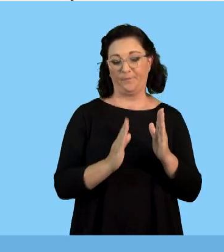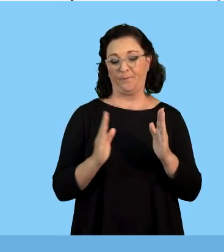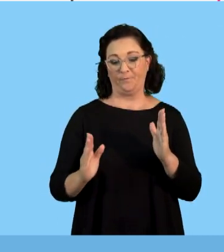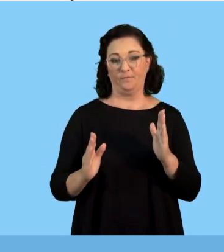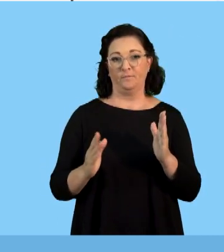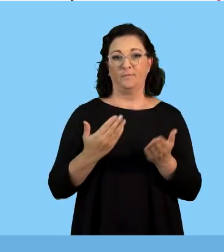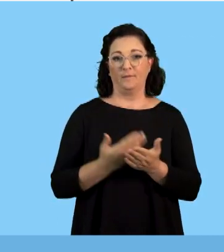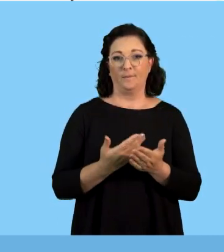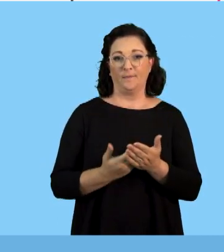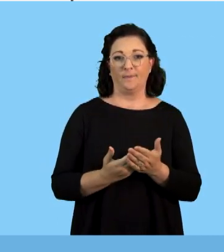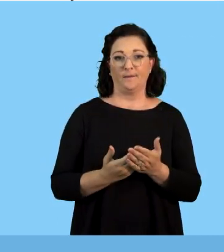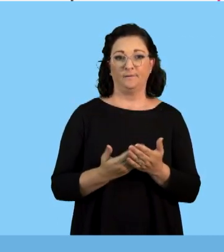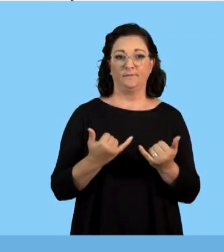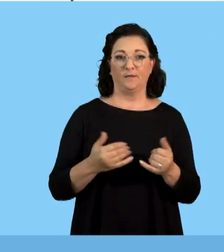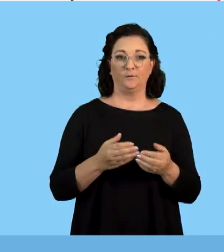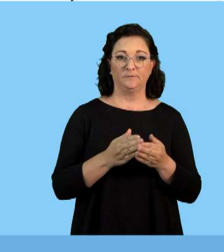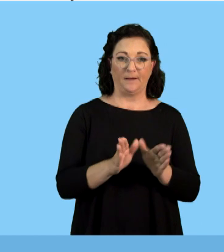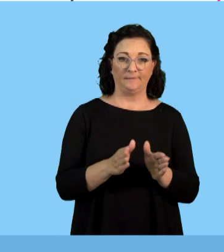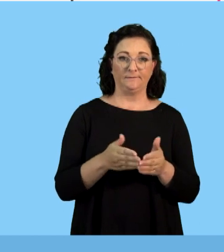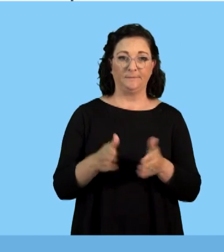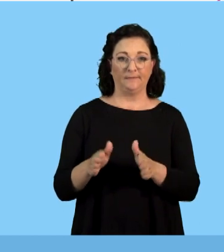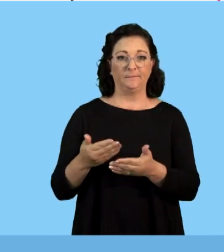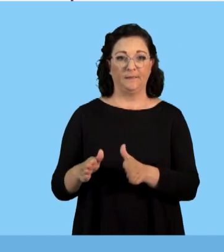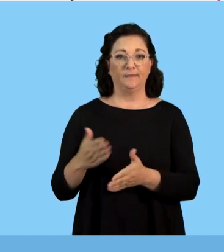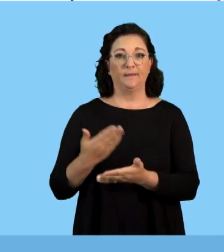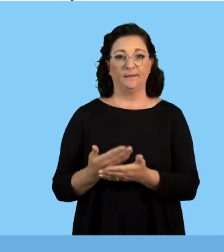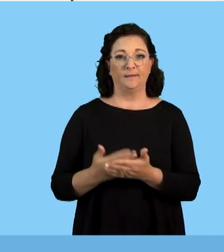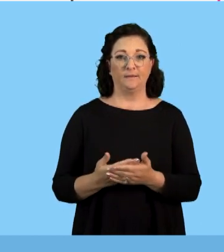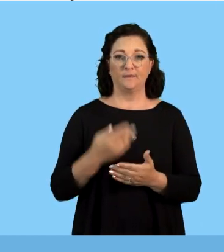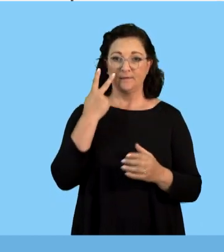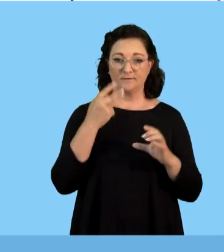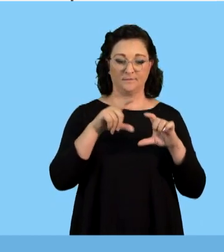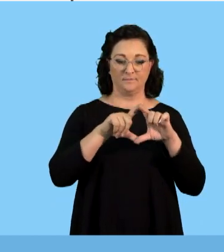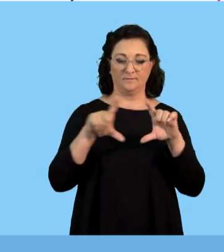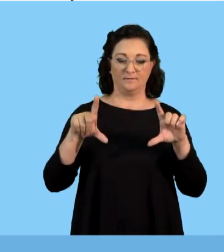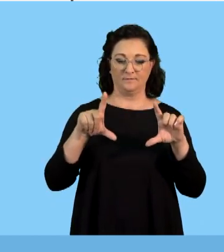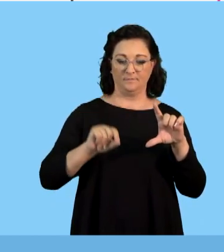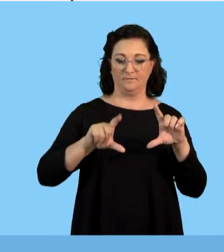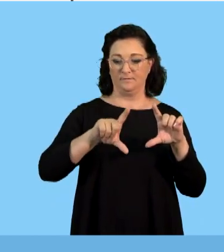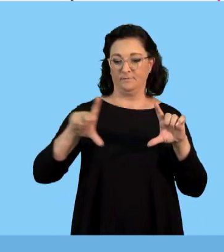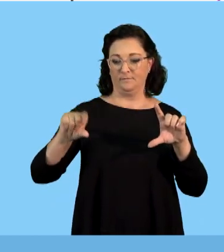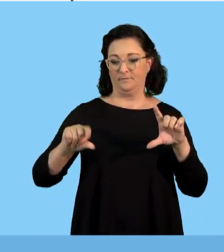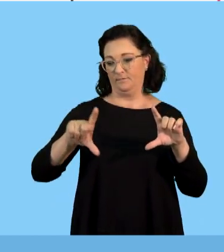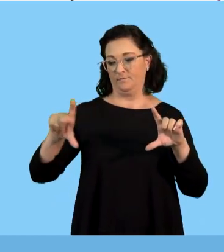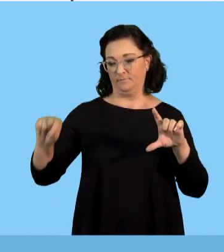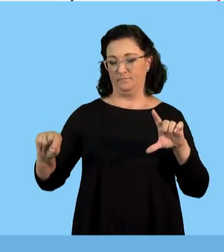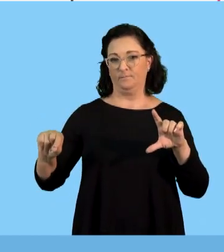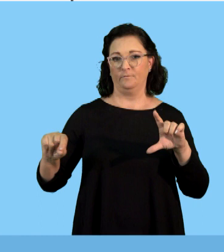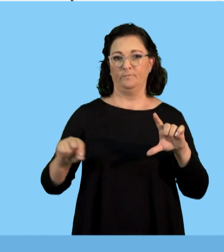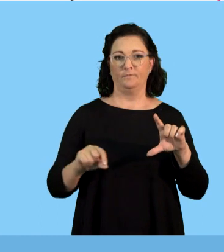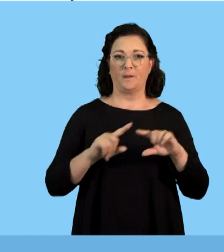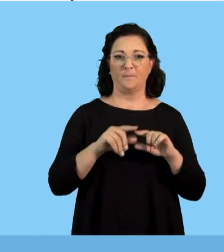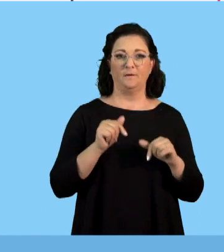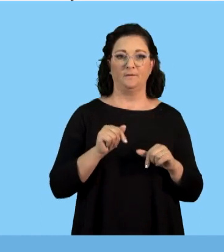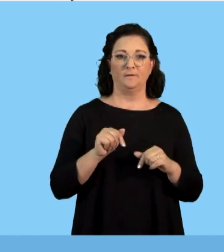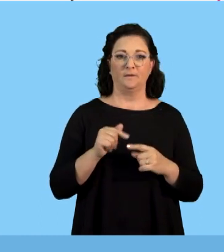cell going through the entire circuit. It has to now split in all of these branches, as we can see. However, when it